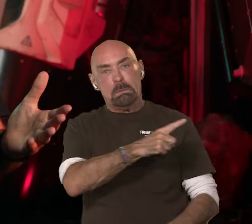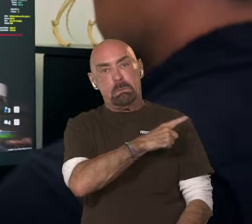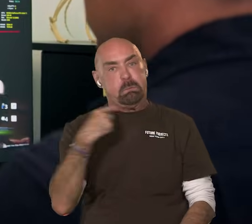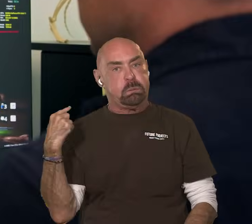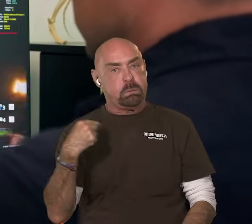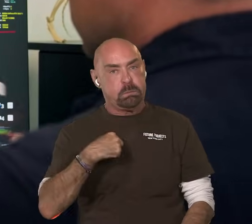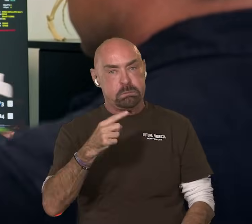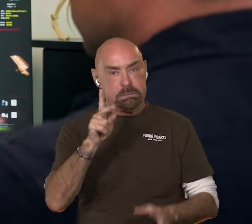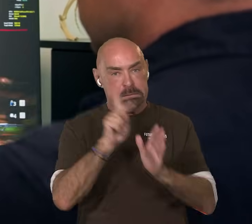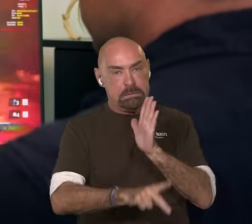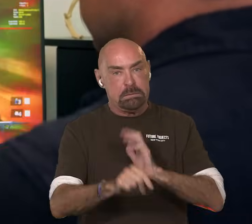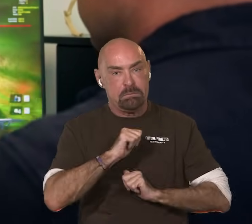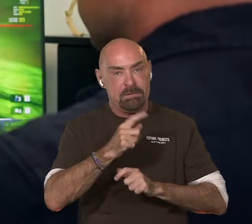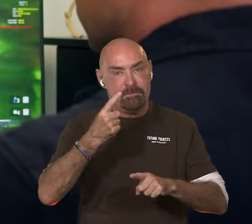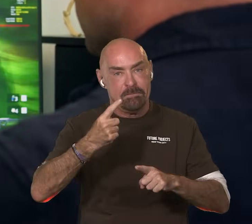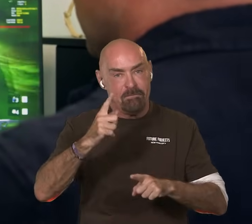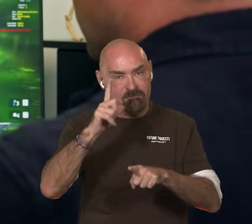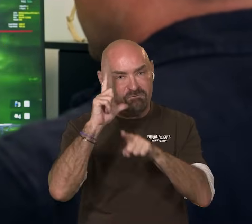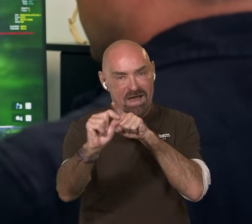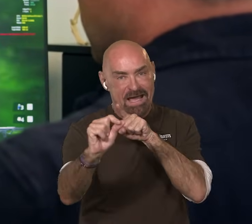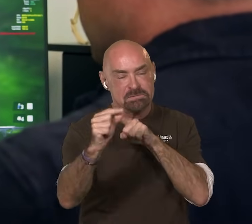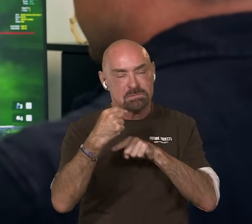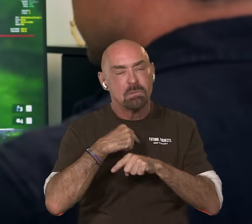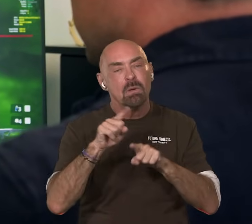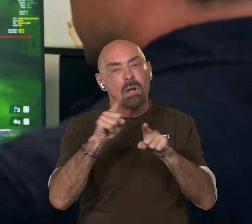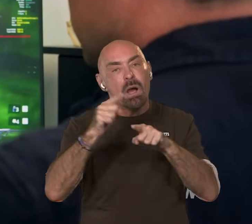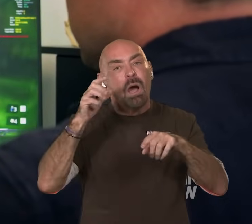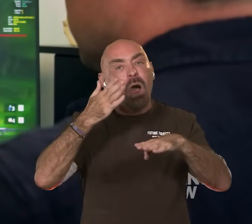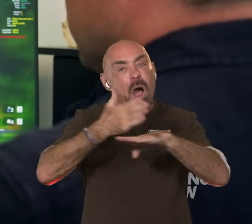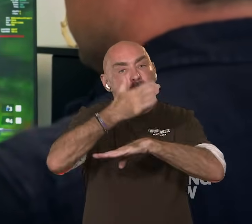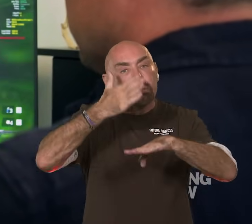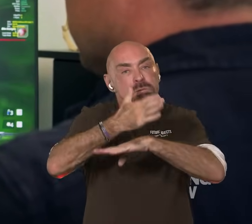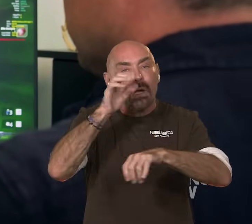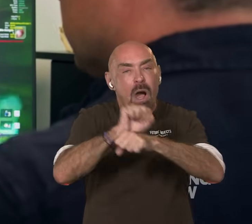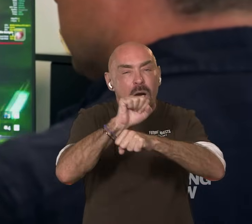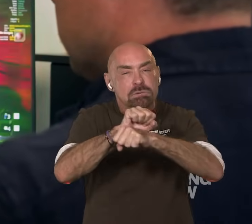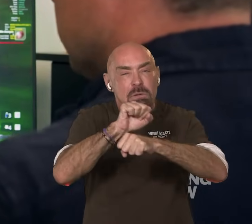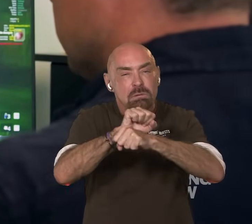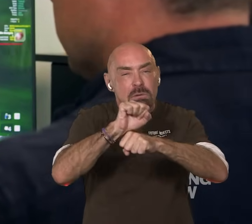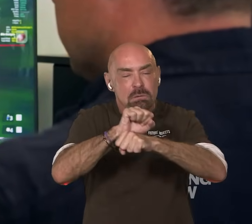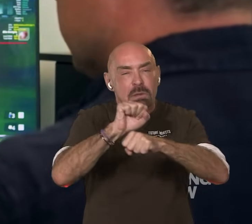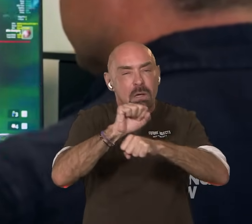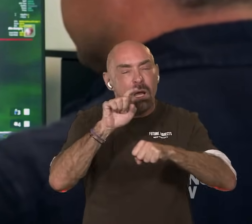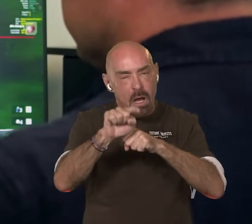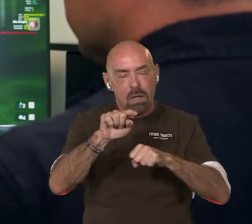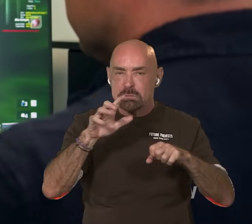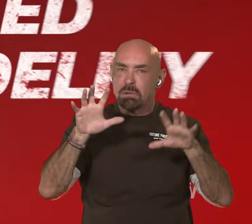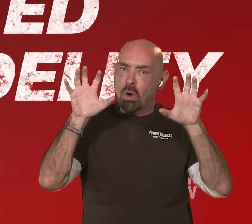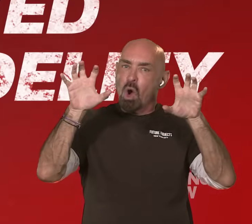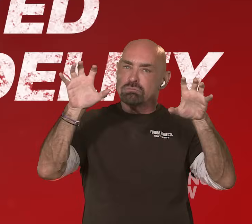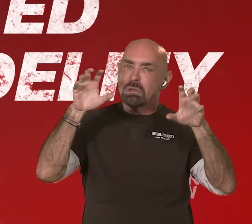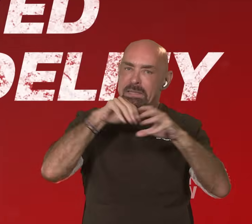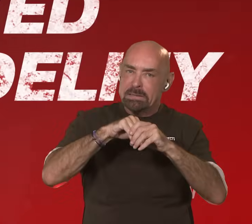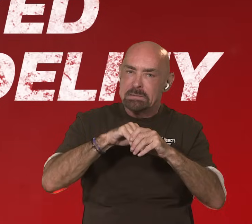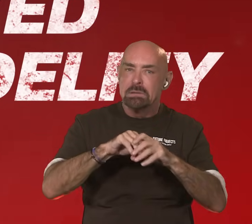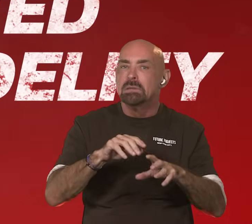damage. It's just more ways to kind of amplify not only the action, but that horror element as well in KF3.